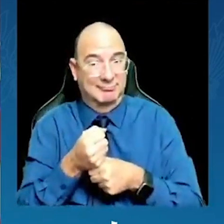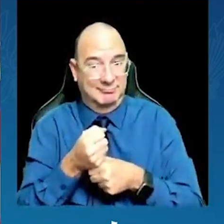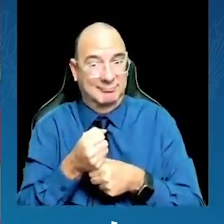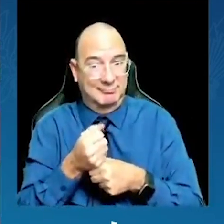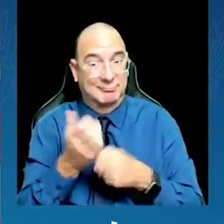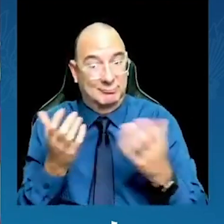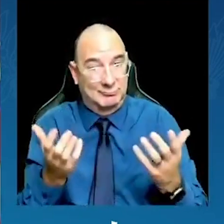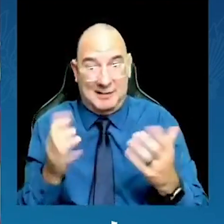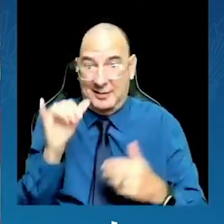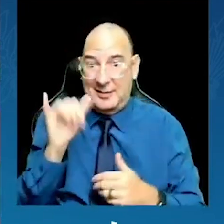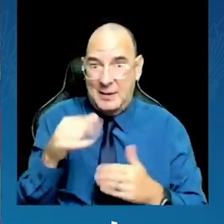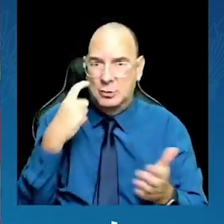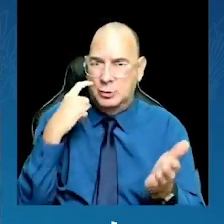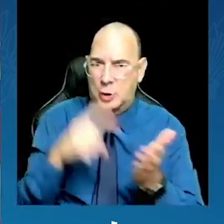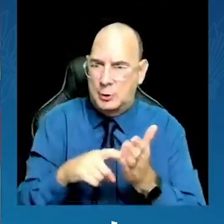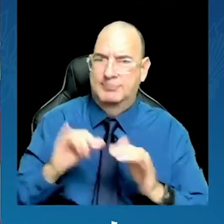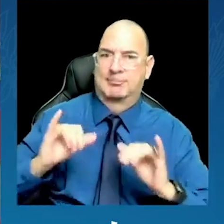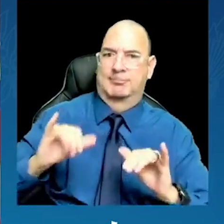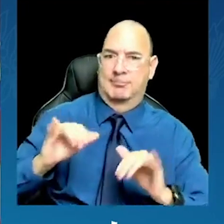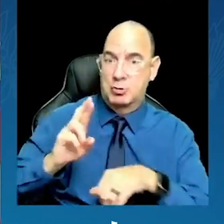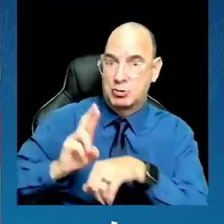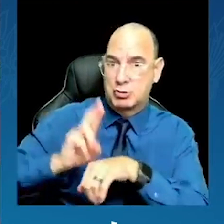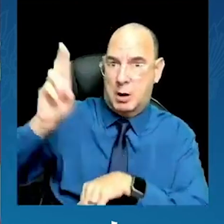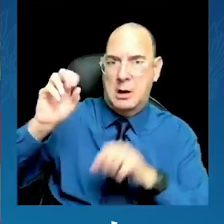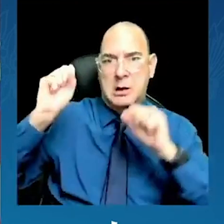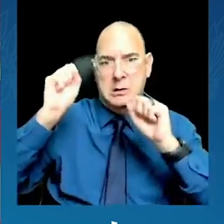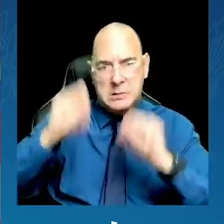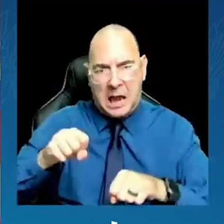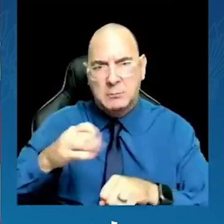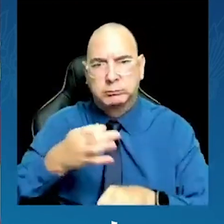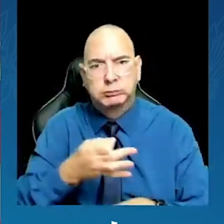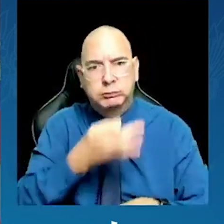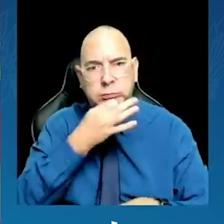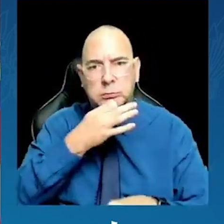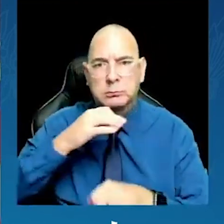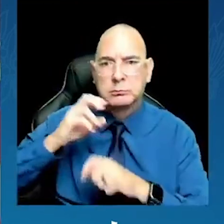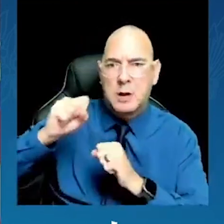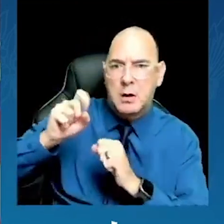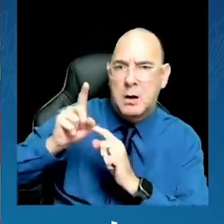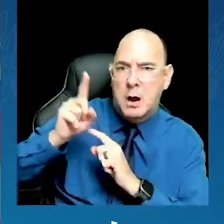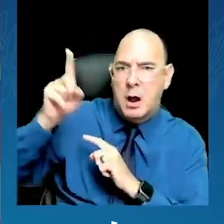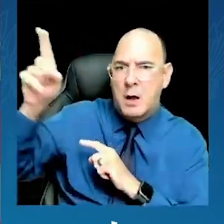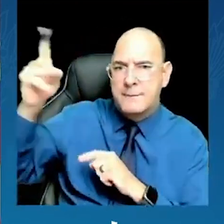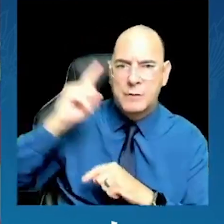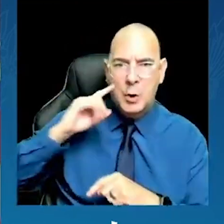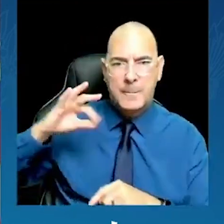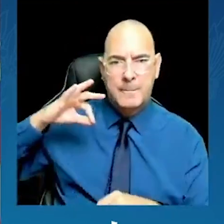and must be protected for the benefit of all people.